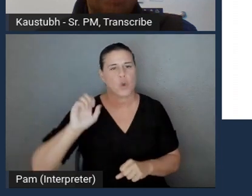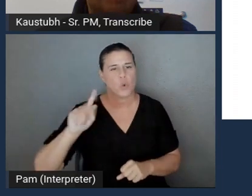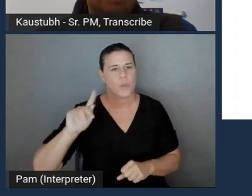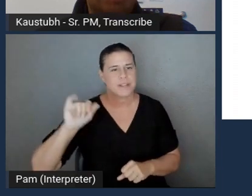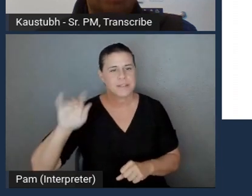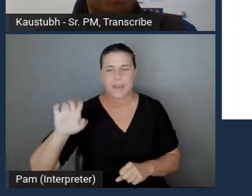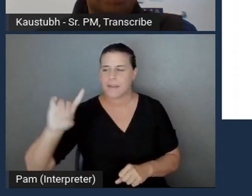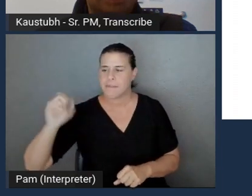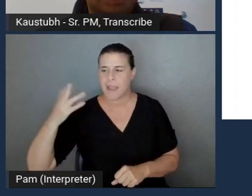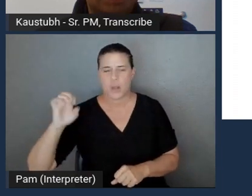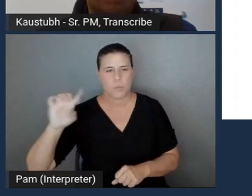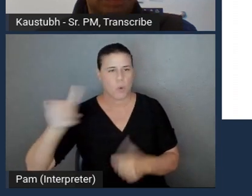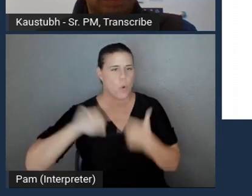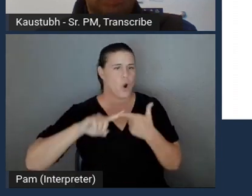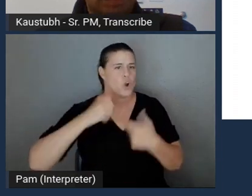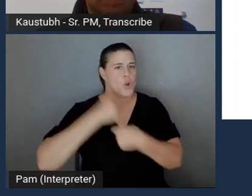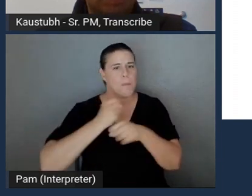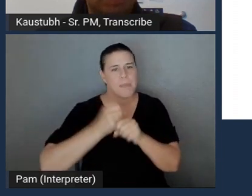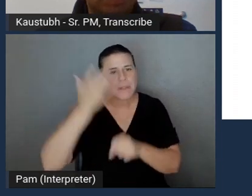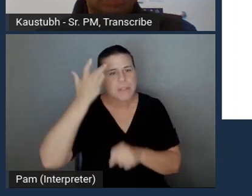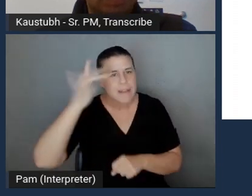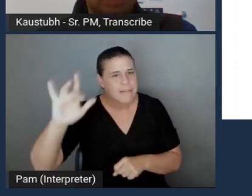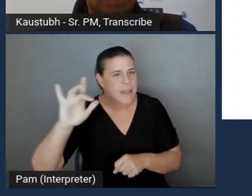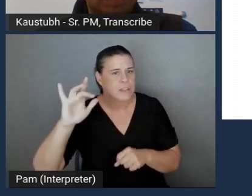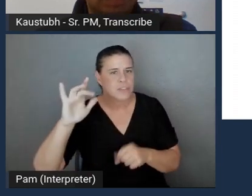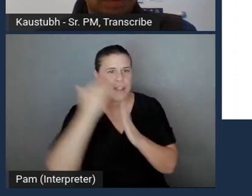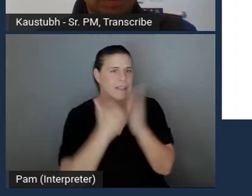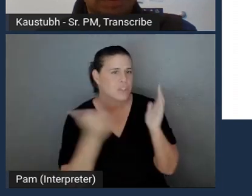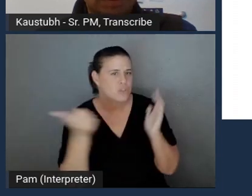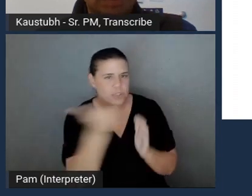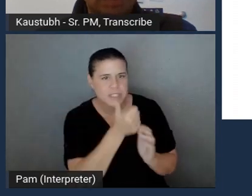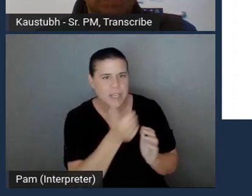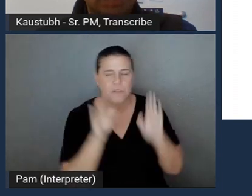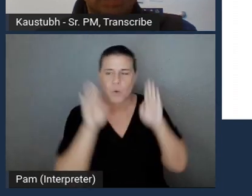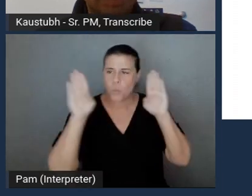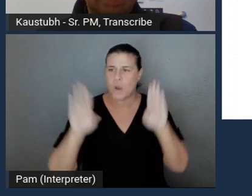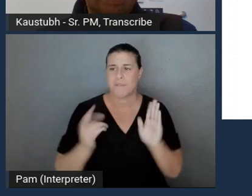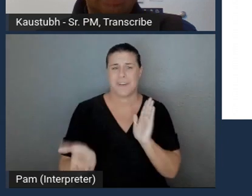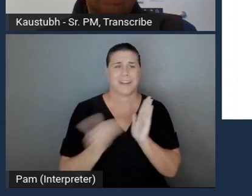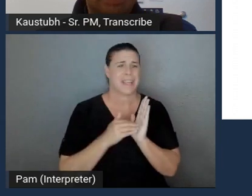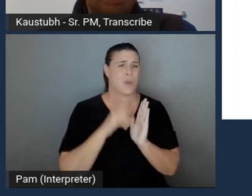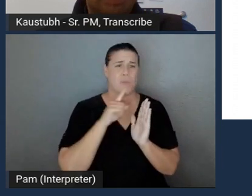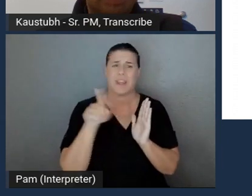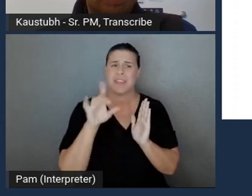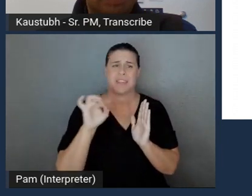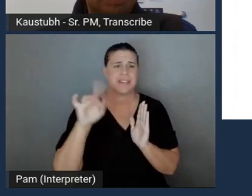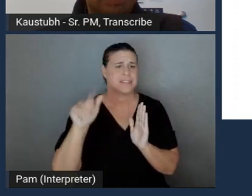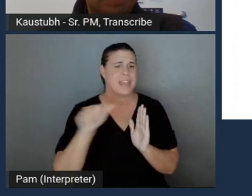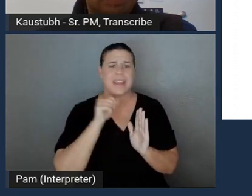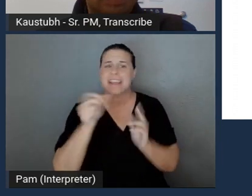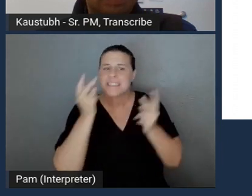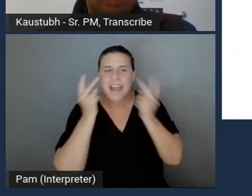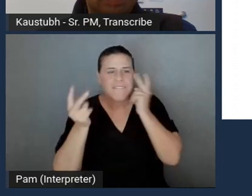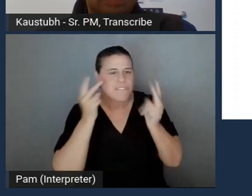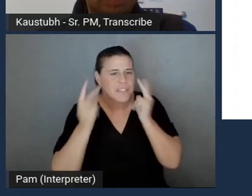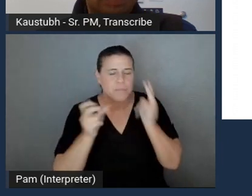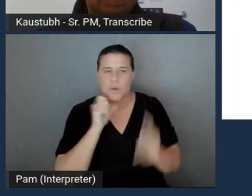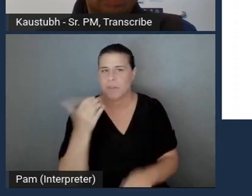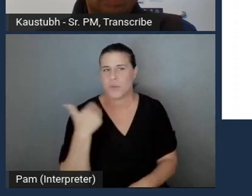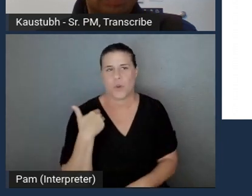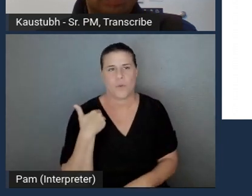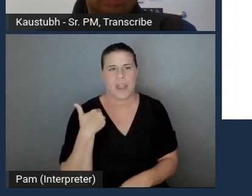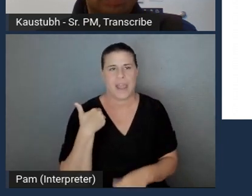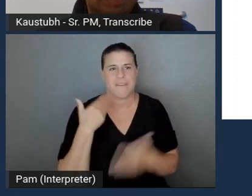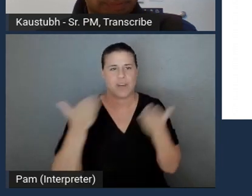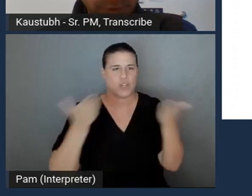You can build your own intelligence thought process. Wonderful, right? I think, again, this data is not visible if you do not have a